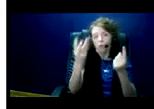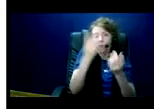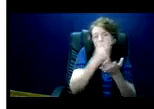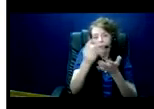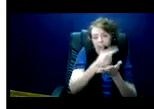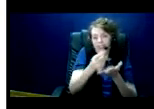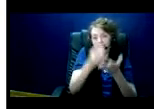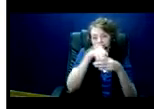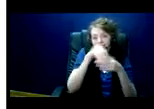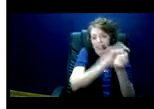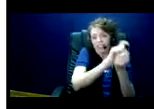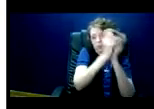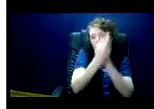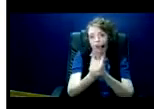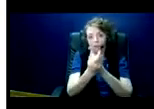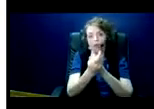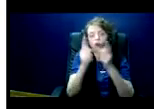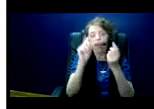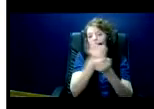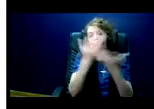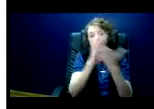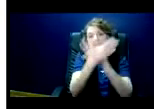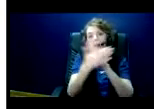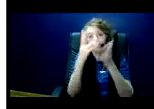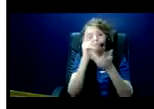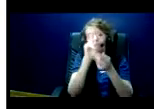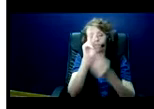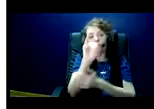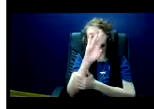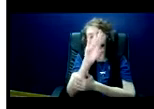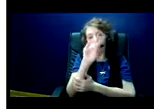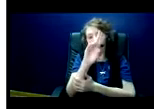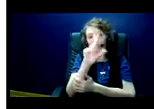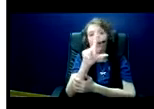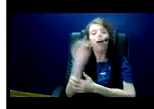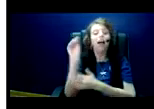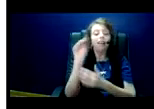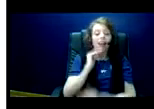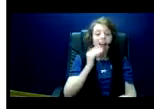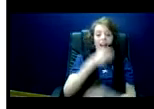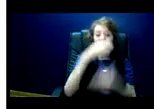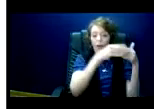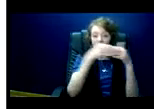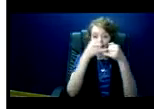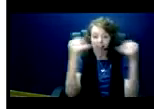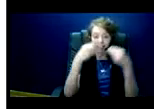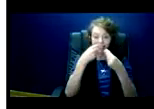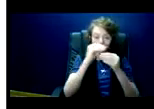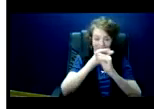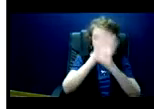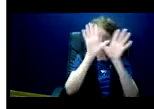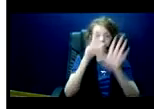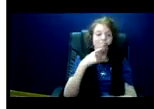that switch over to everything being virtual. And so our Zoom guide, our guidelines clearly states what to